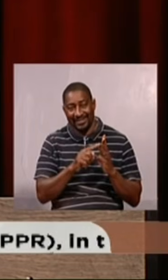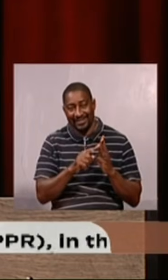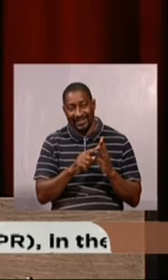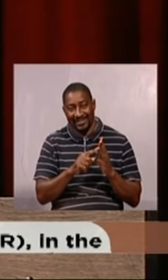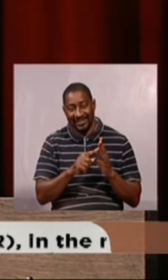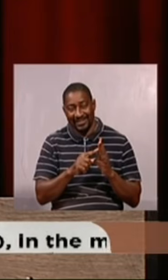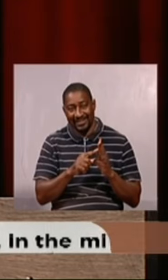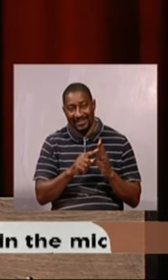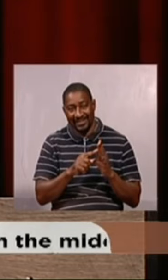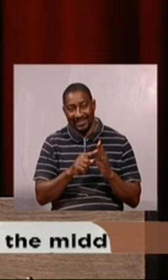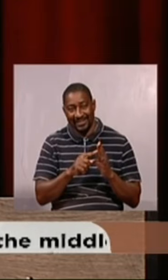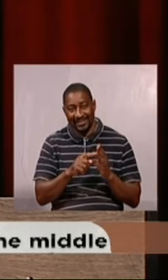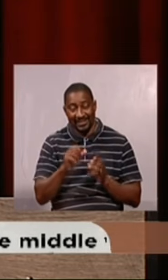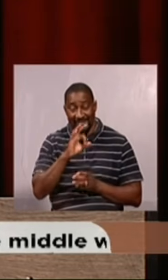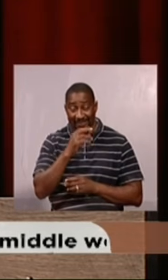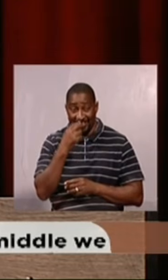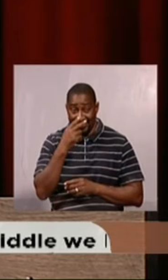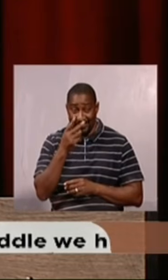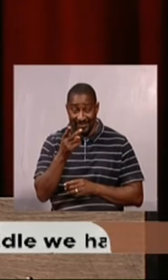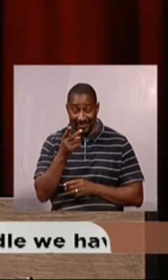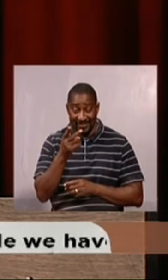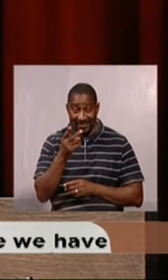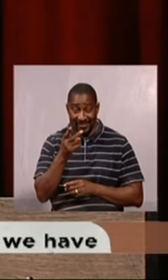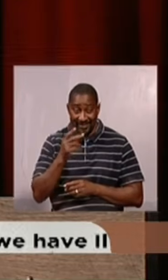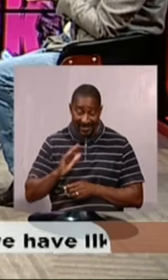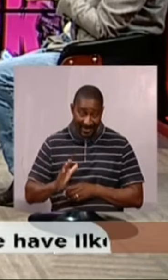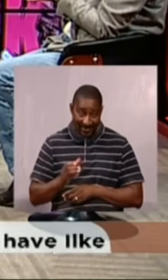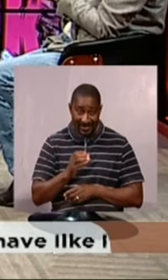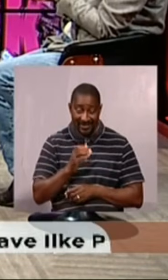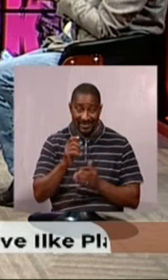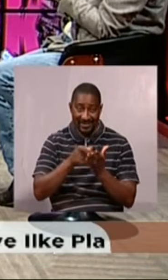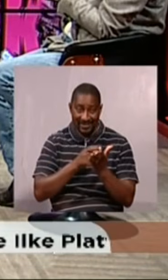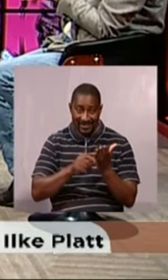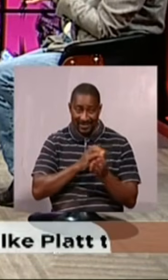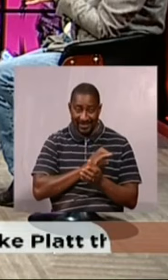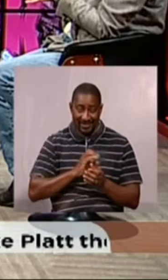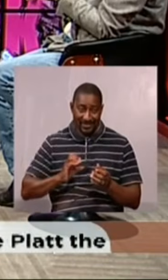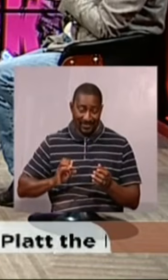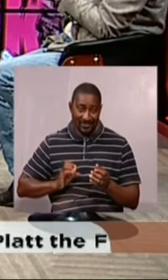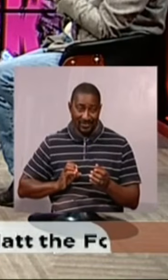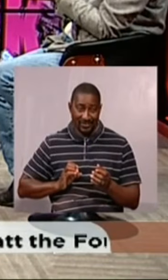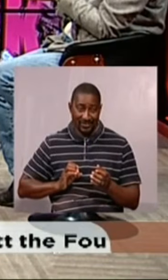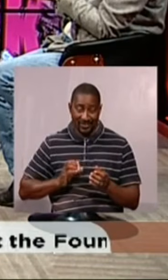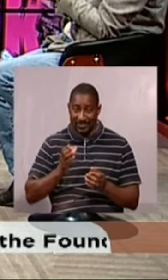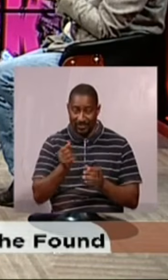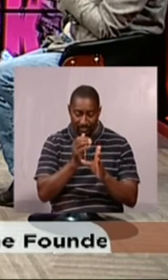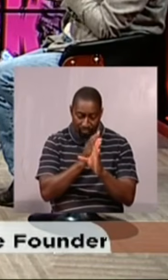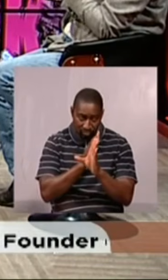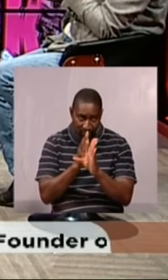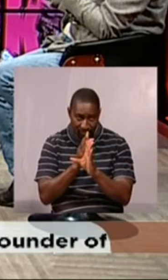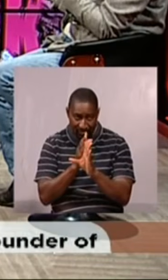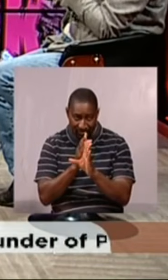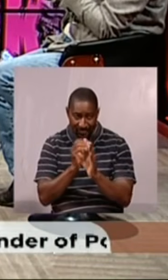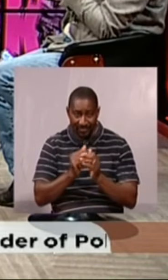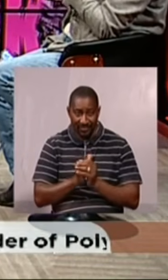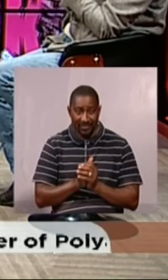I would like to, if you look at the party side of things, I would like Electoral Commission to actually step up, even these elections, to have a guideline. To say, look,